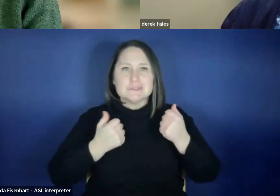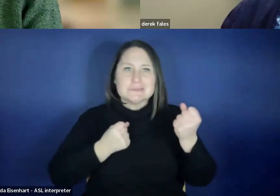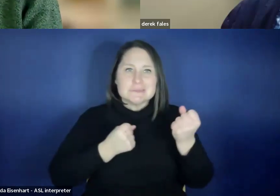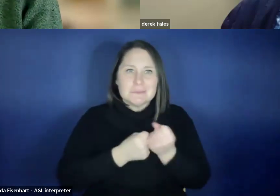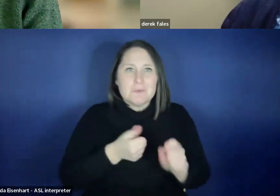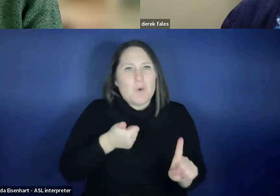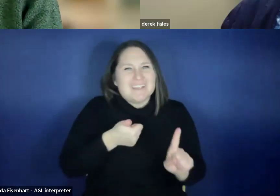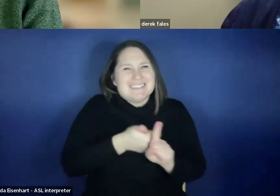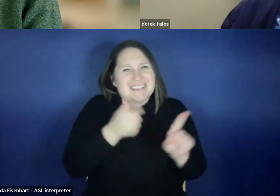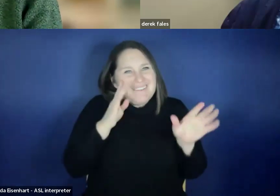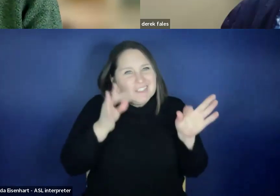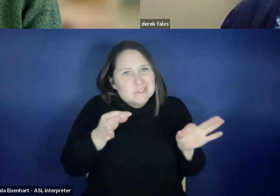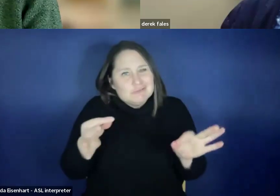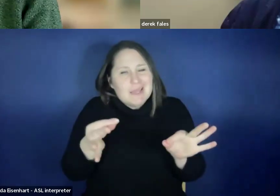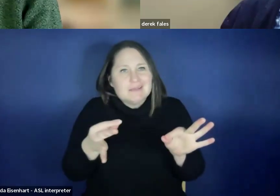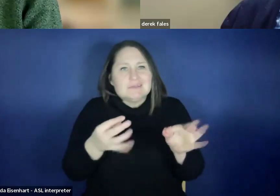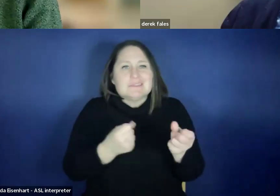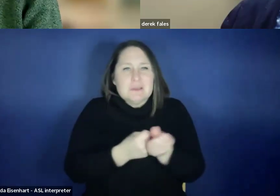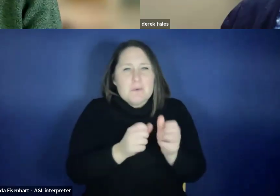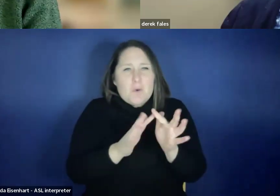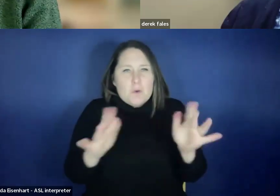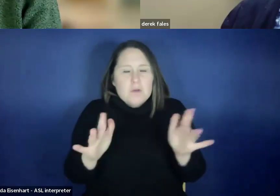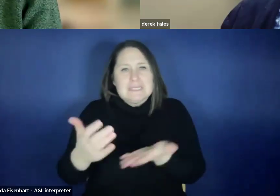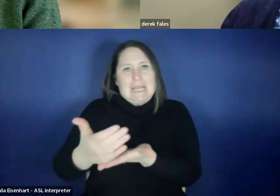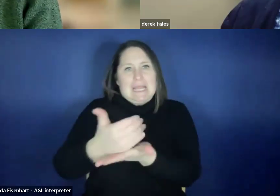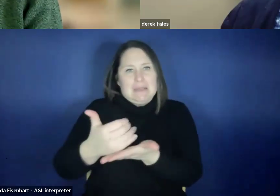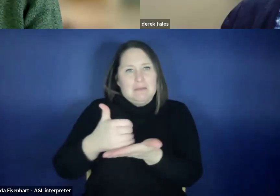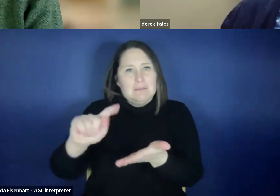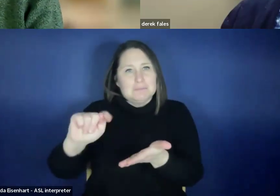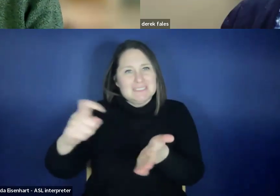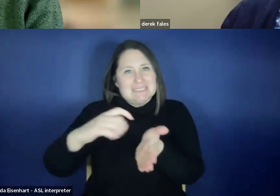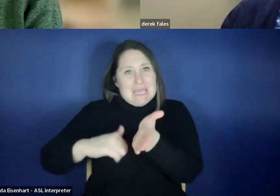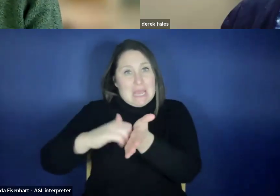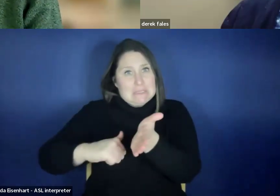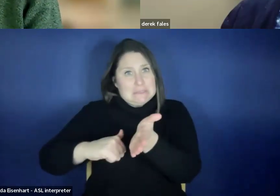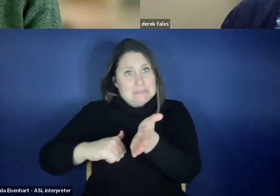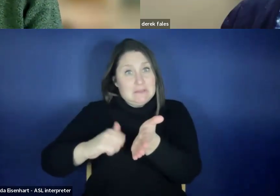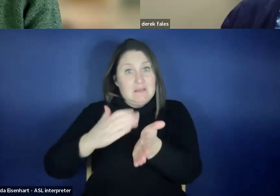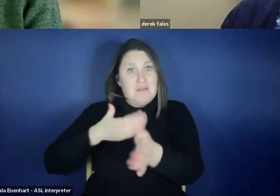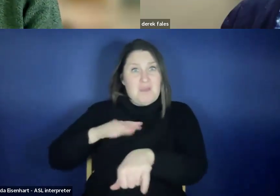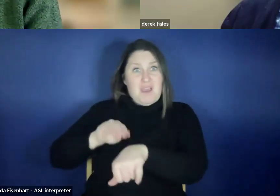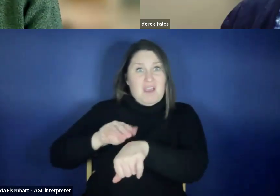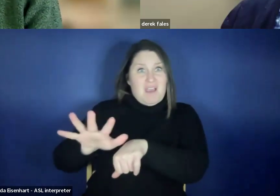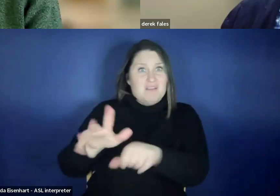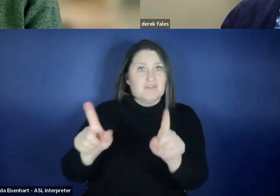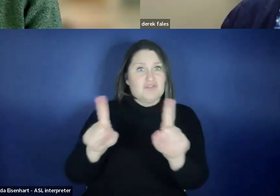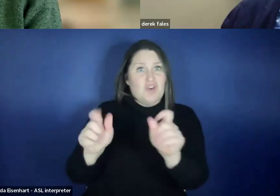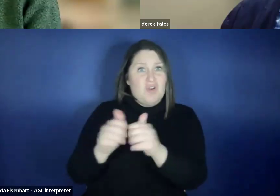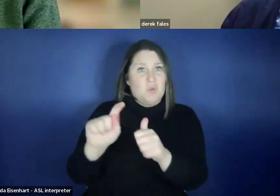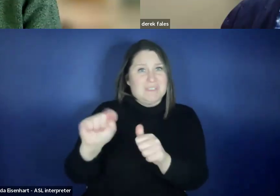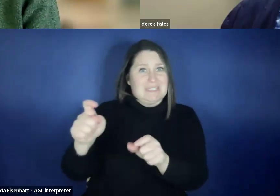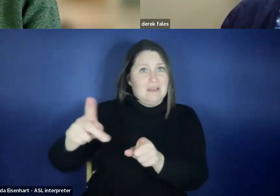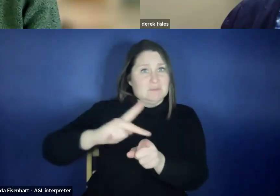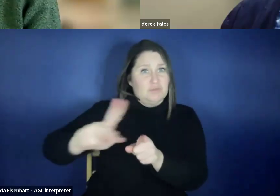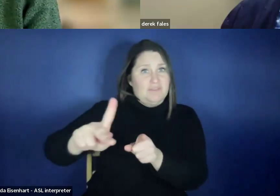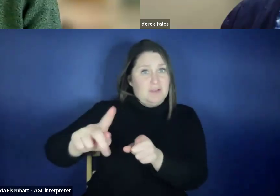services, is that considered taxable income? And my advice would be that they need to talk to a tax professional